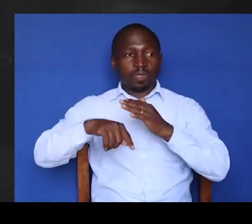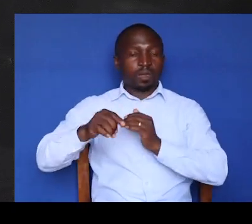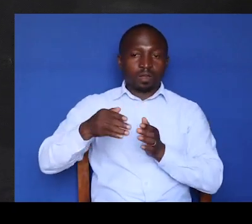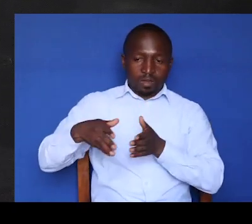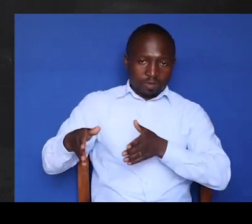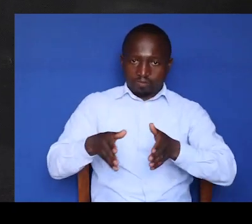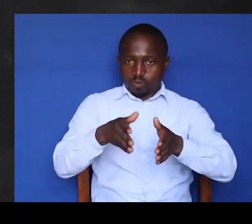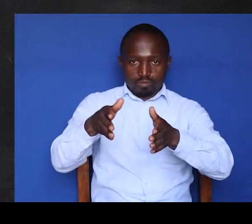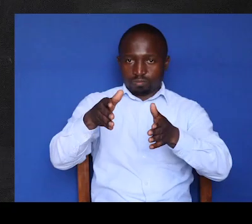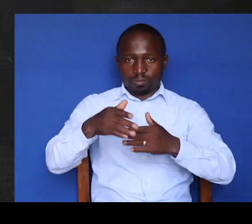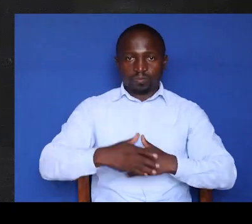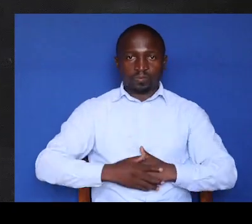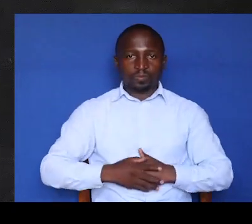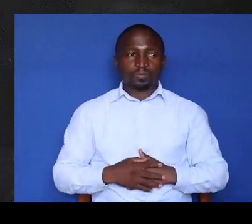system.